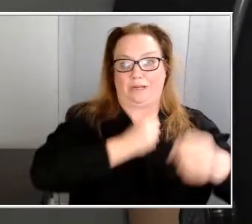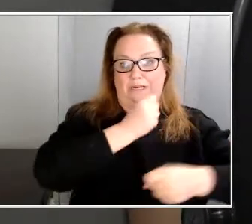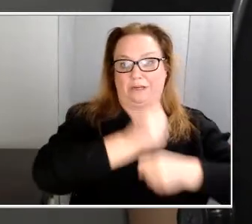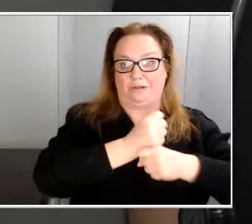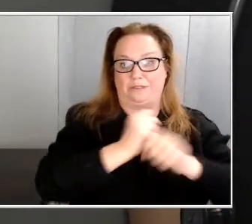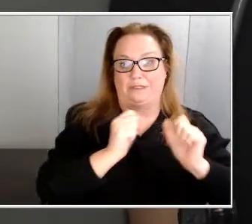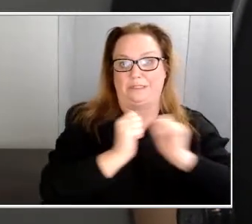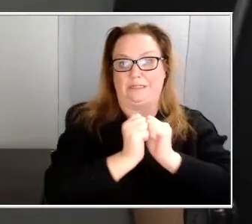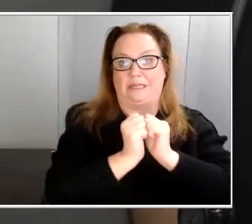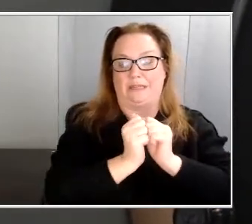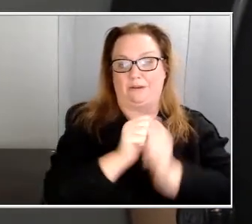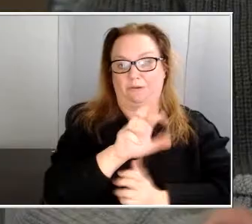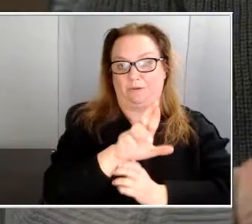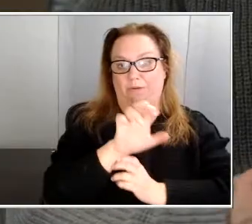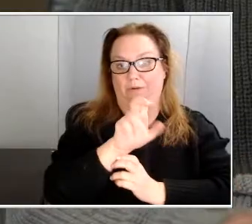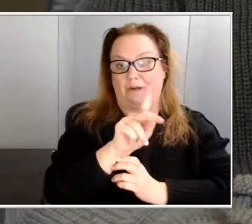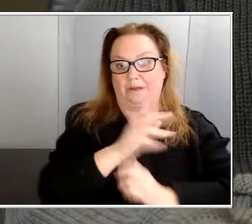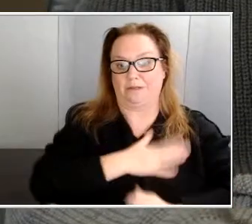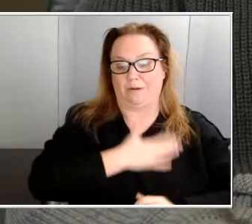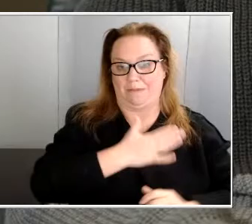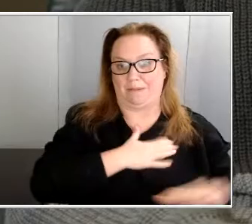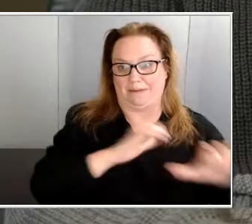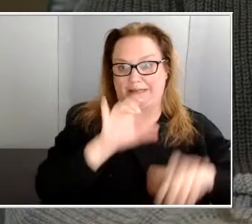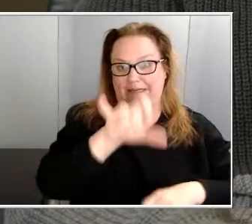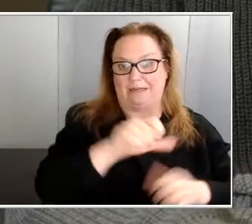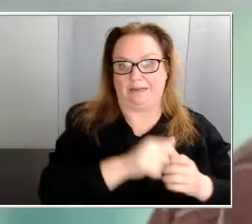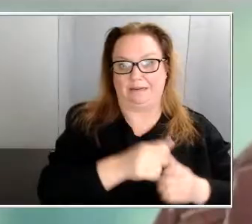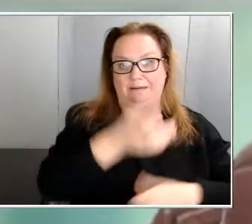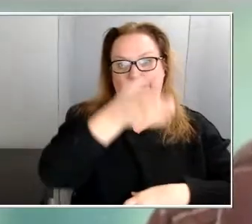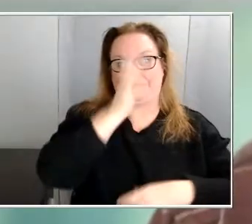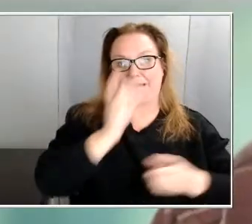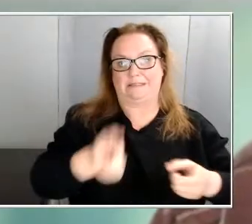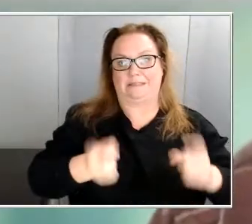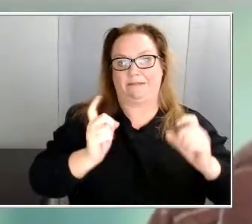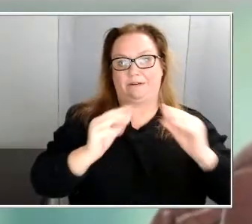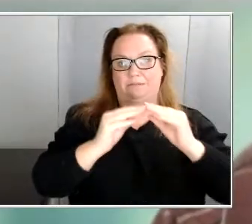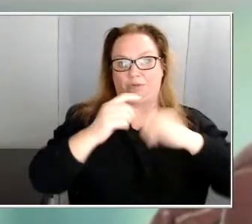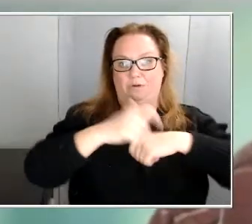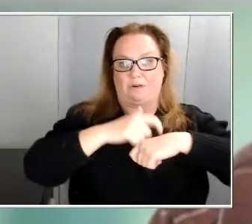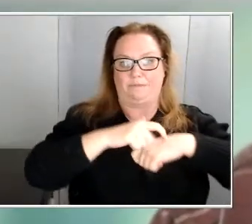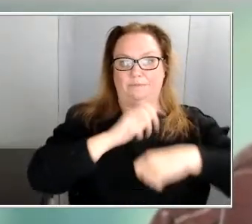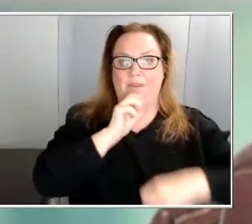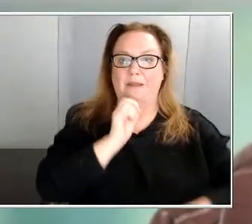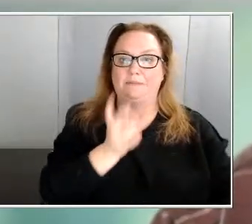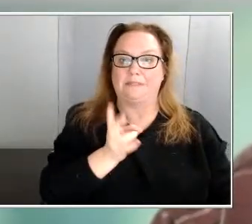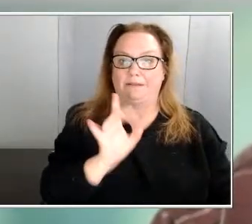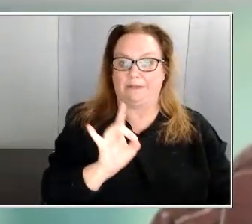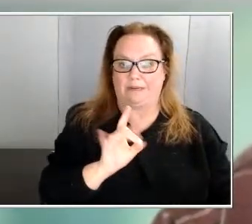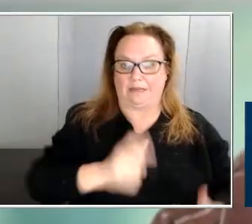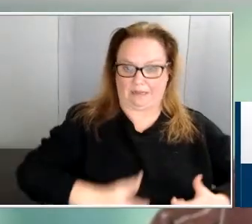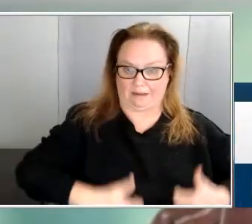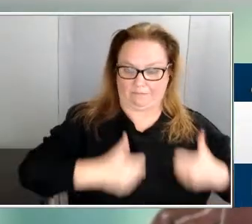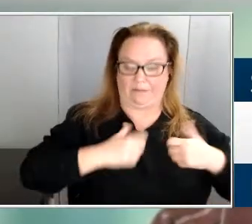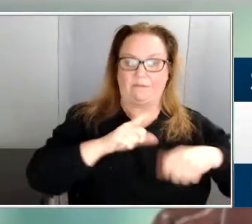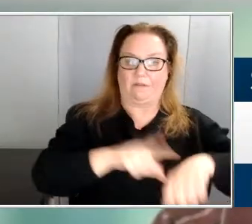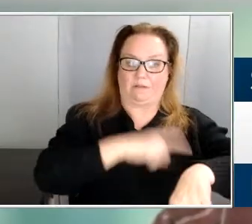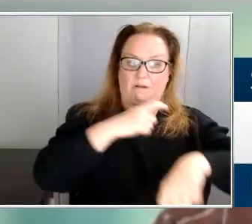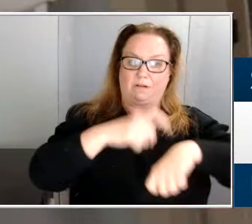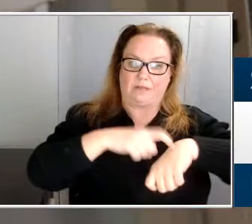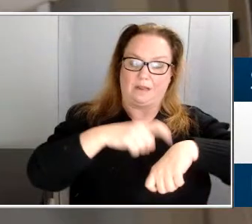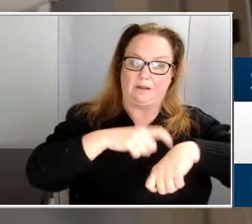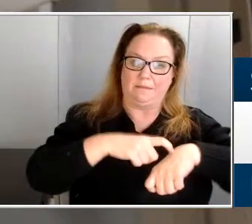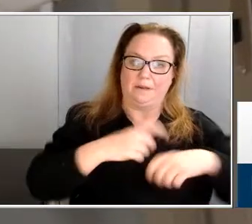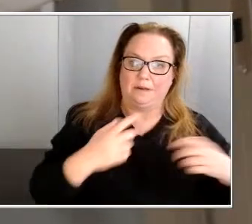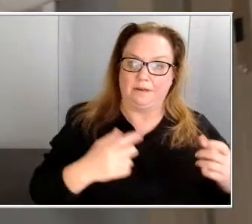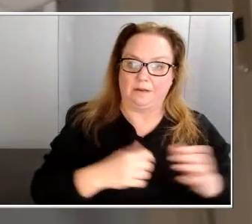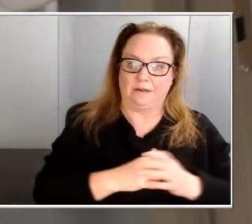with Rick, so I'm glad they did it. God's given us more time. I'm 78 years old, and I've lived a long life. I mean, relatively long anyway,